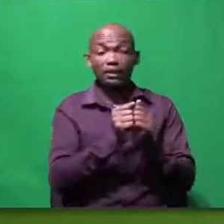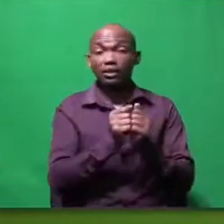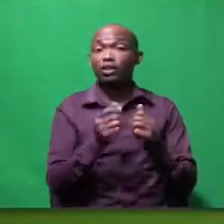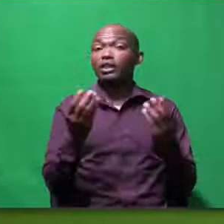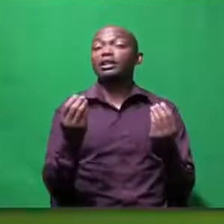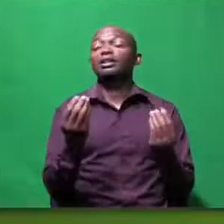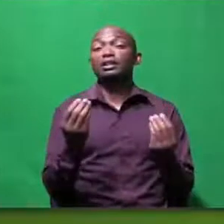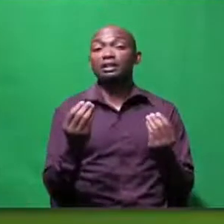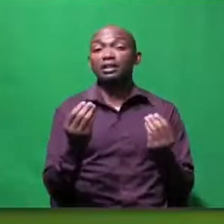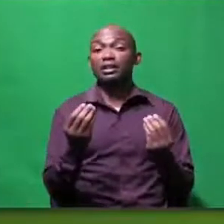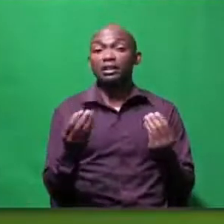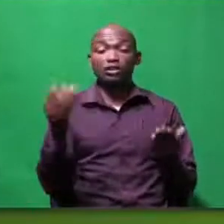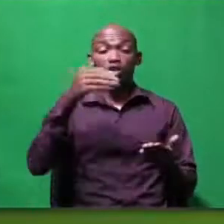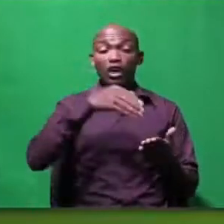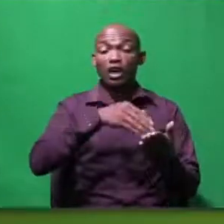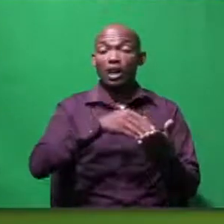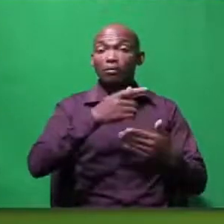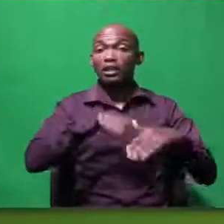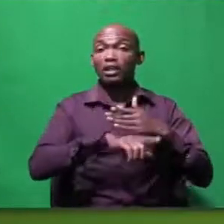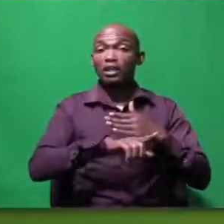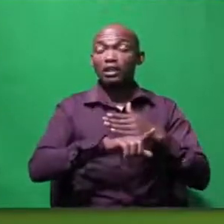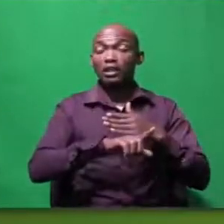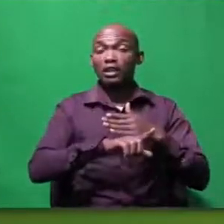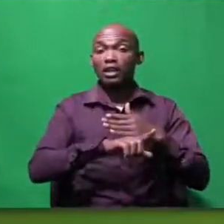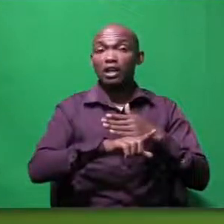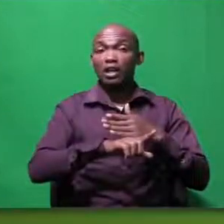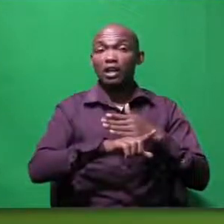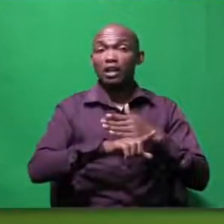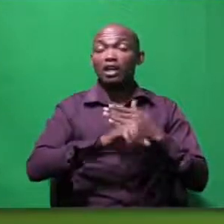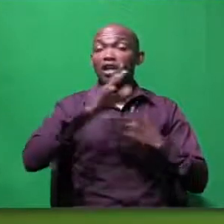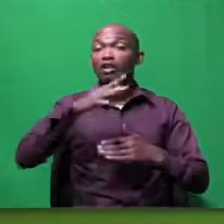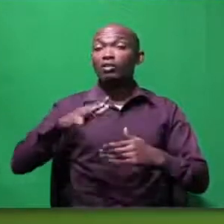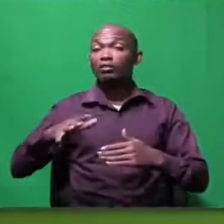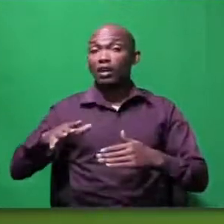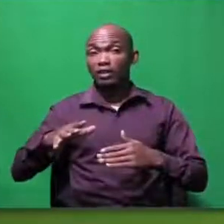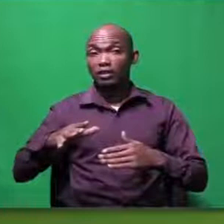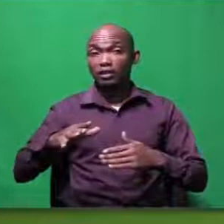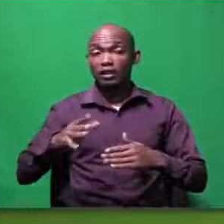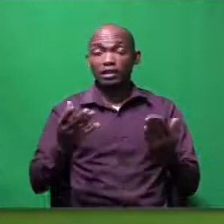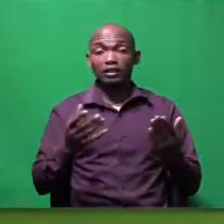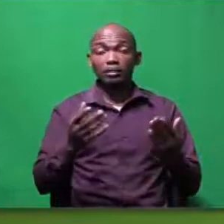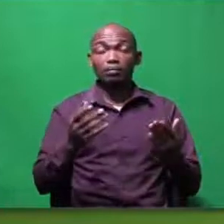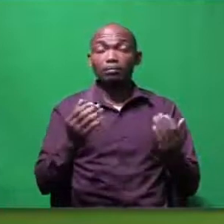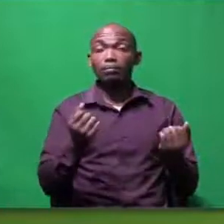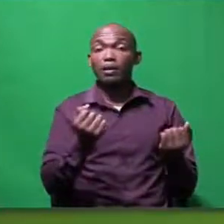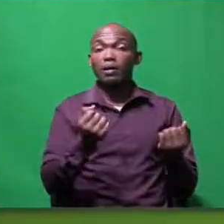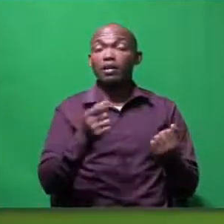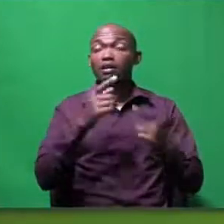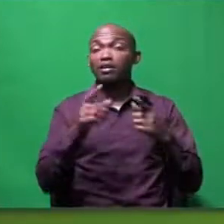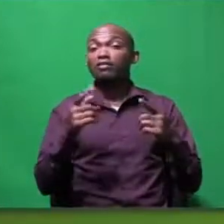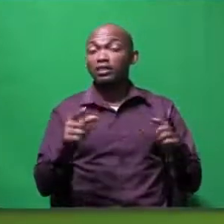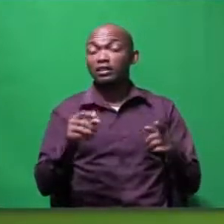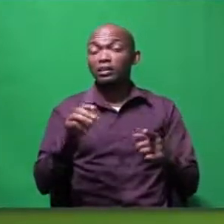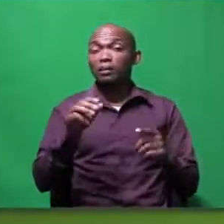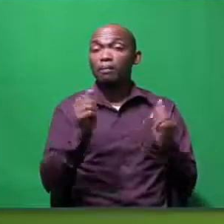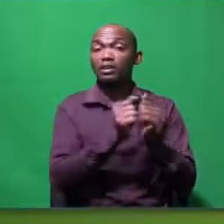is can come to be liquefied, so can have a different mineral. So